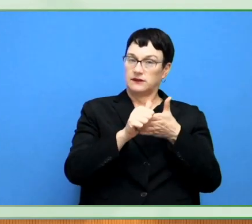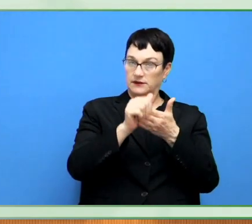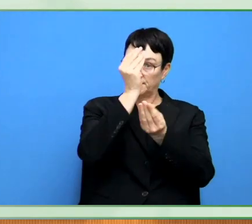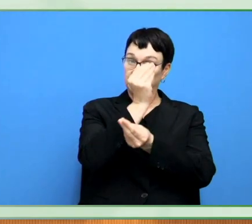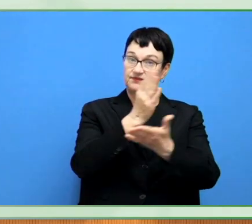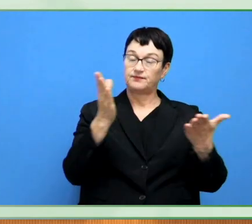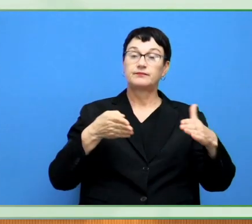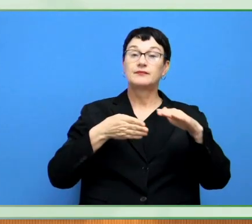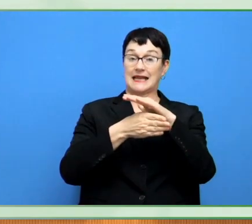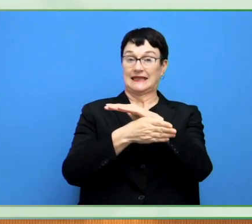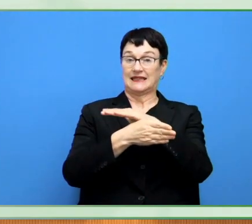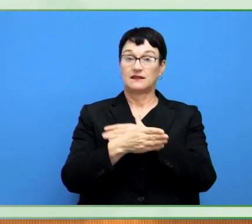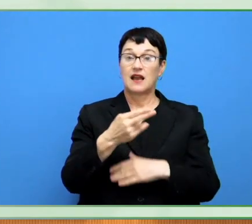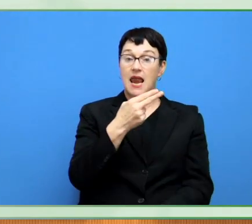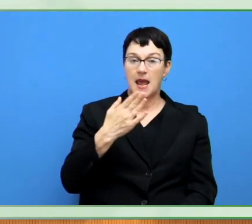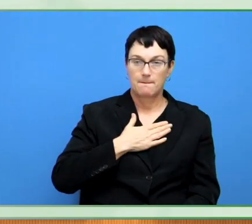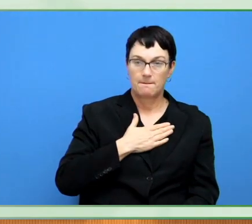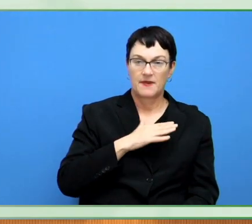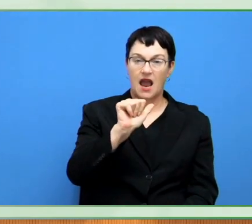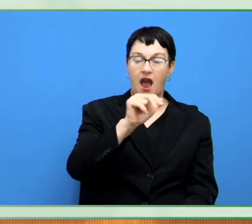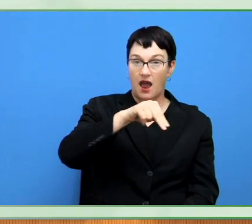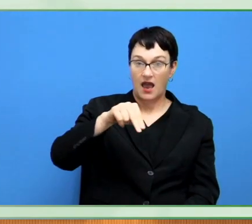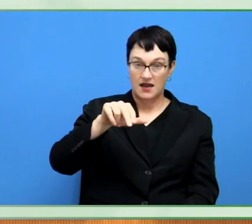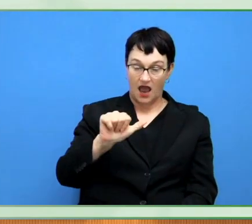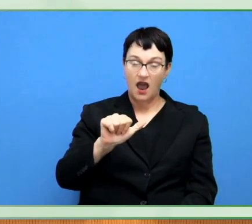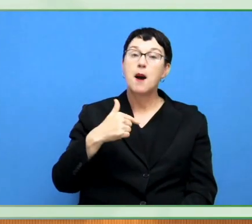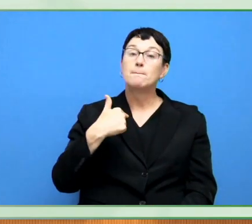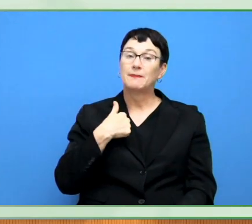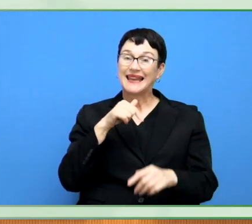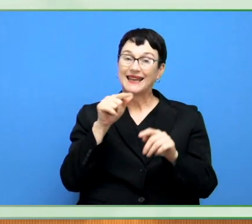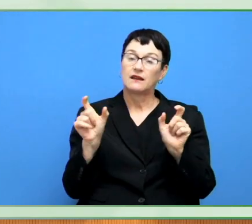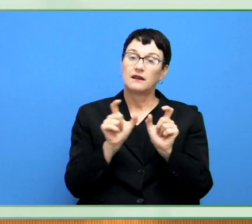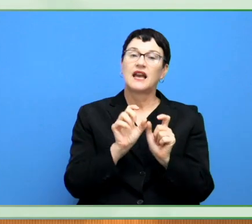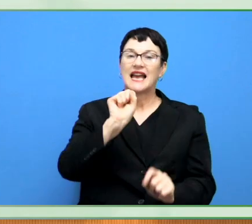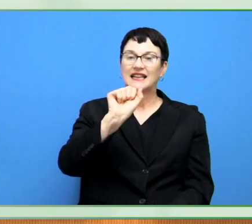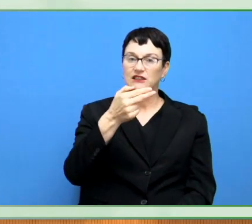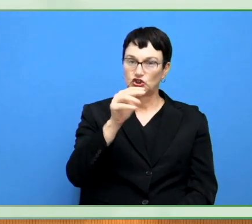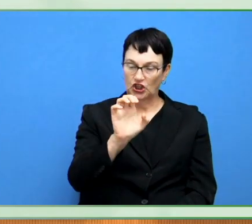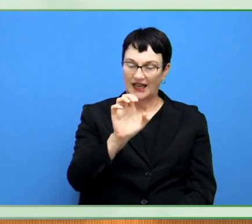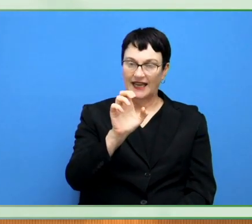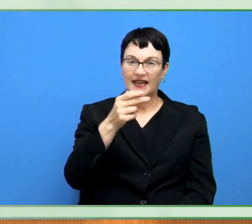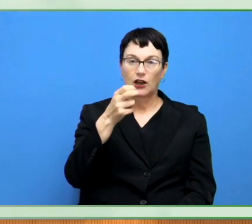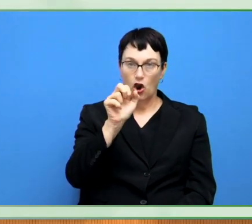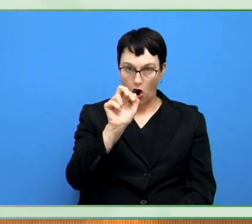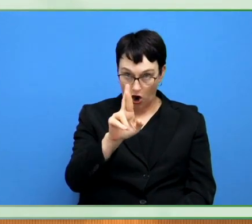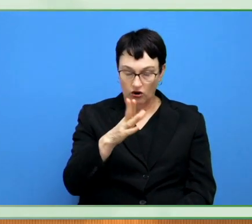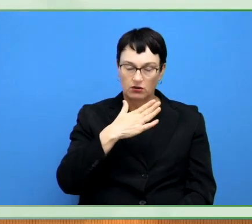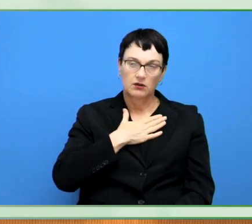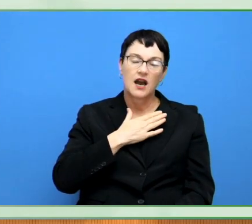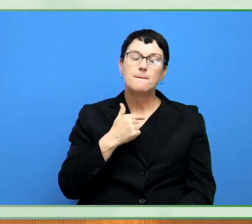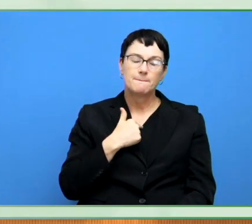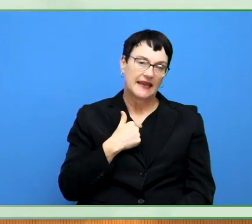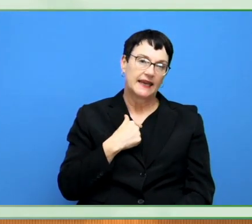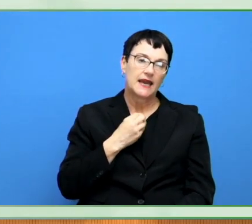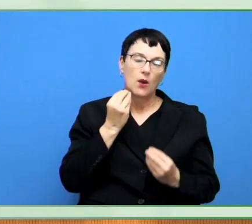my name is Anna Strapanik. I use she, her pronouns. I am a white female in her late 30s with shoulder-length, wavy blonde hair.